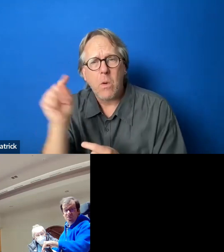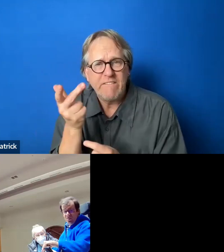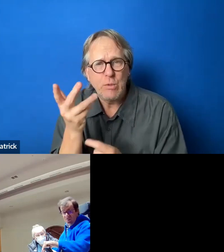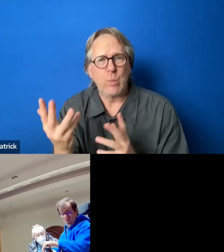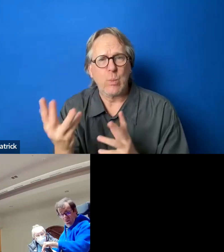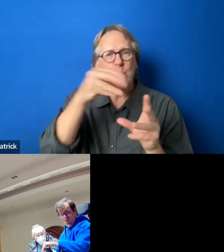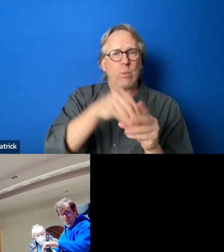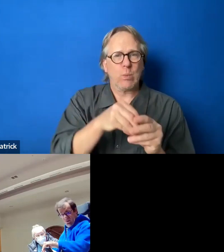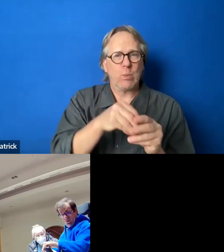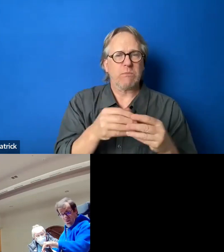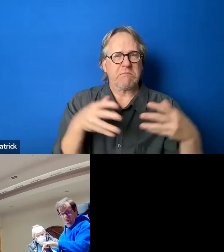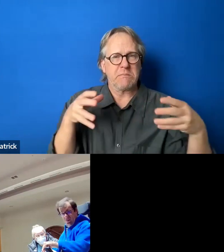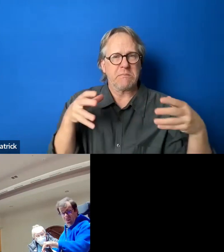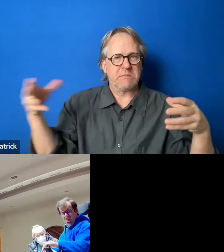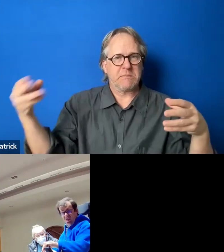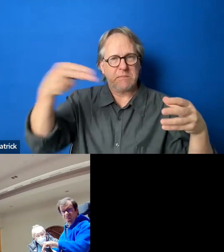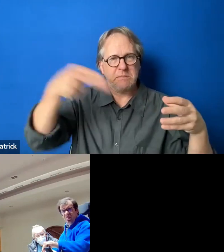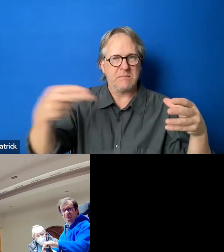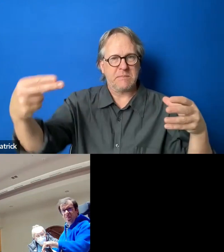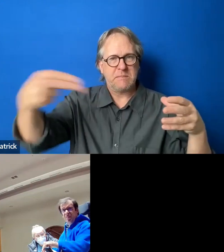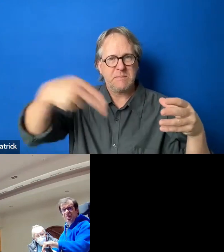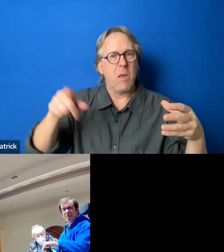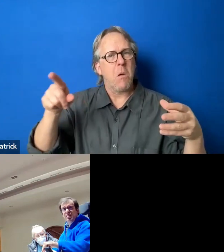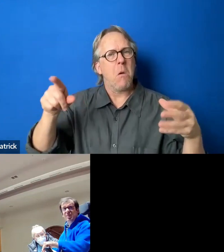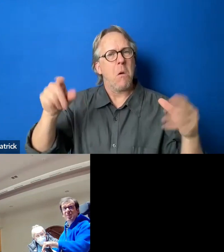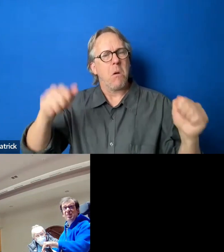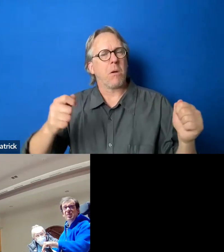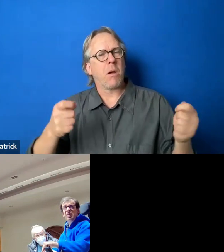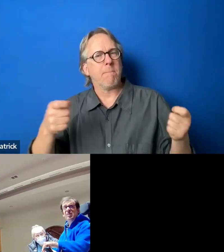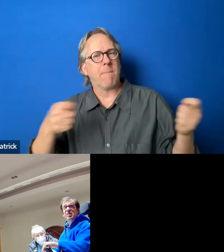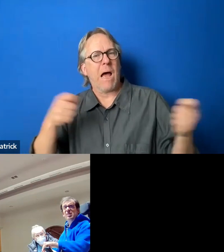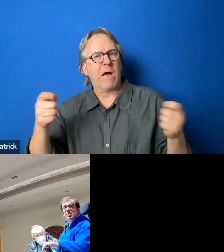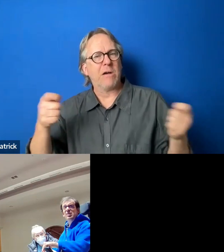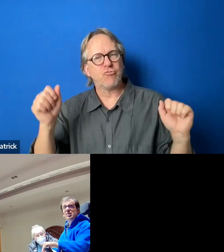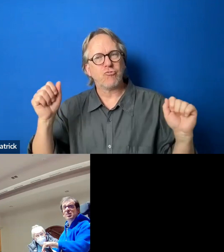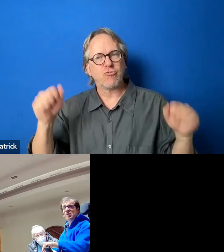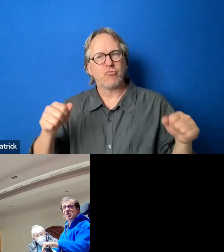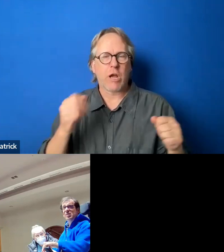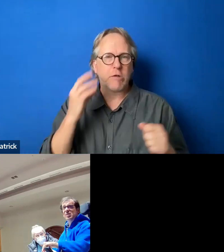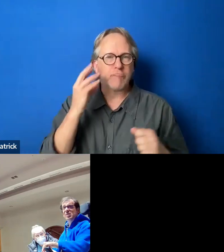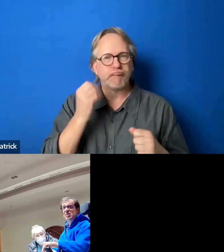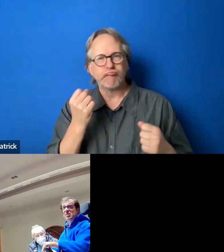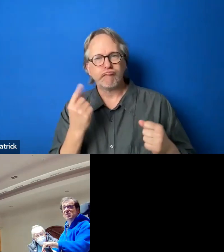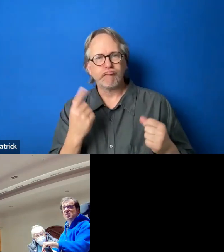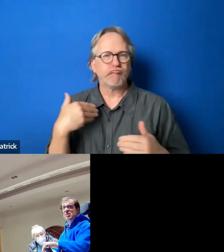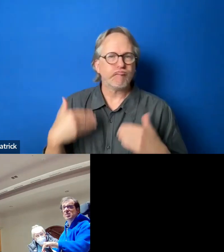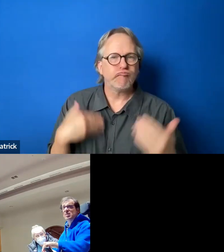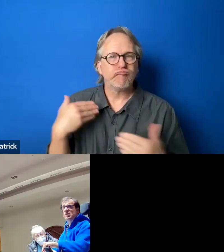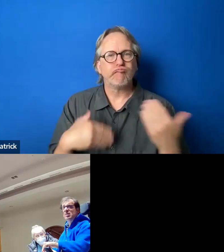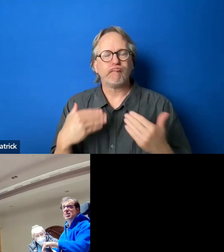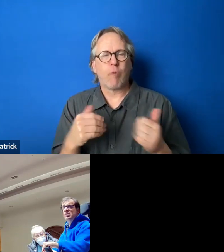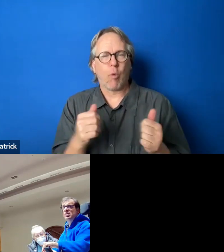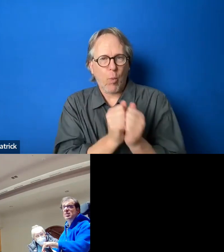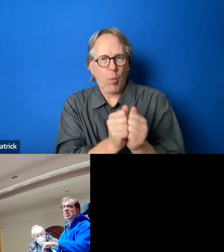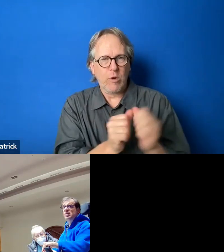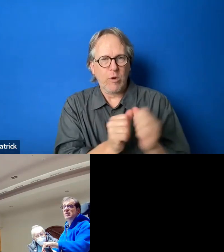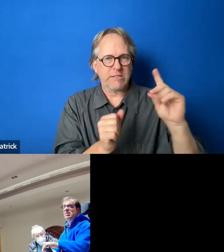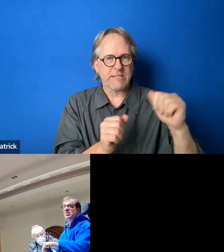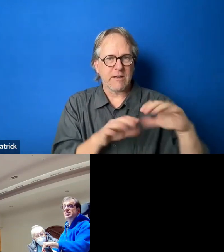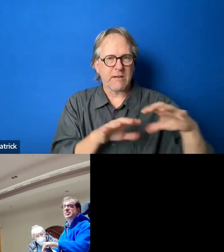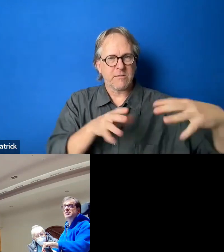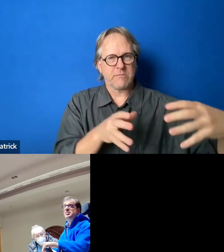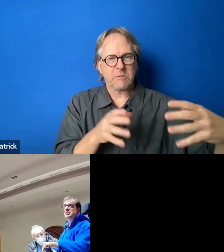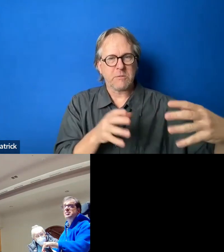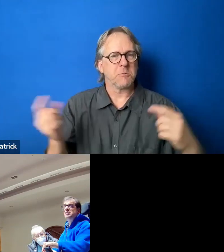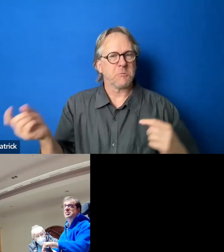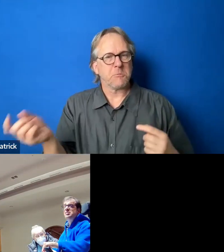because they can manage in a disabled space. But then there's a whole